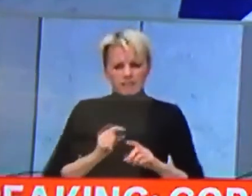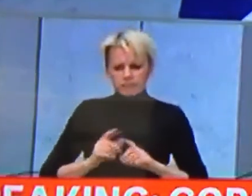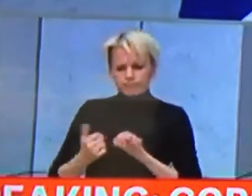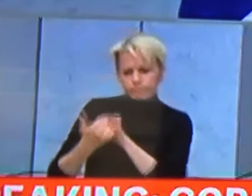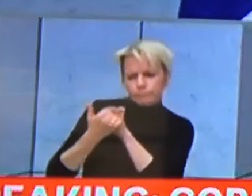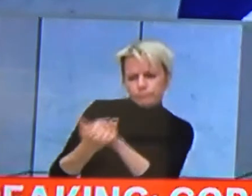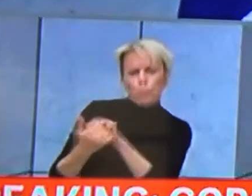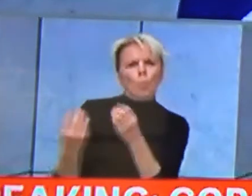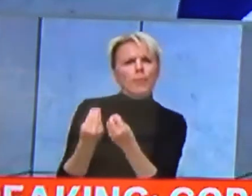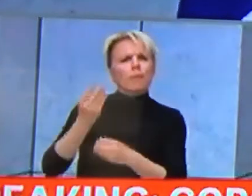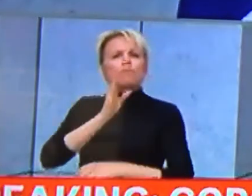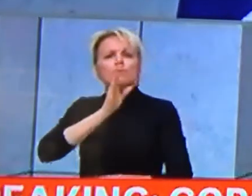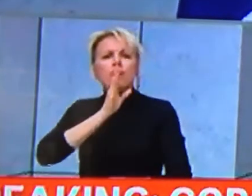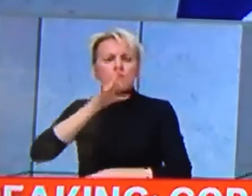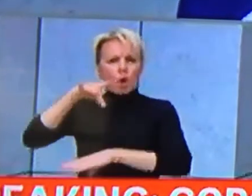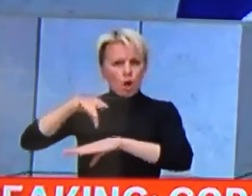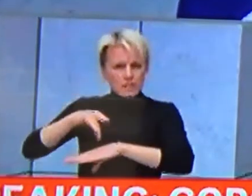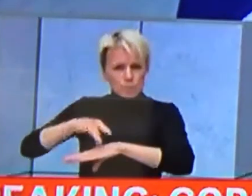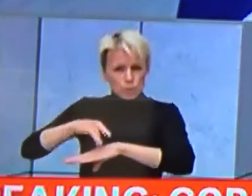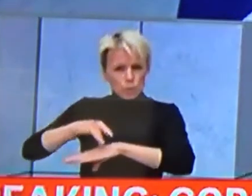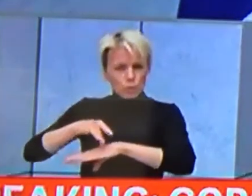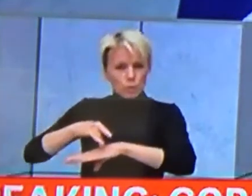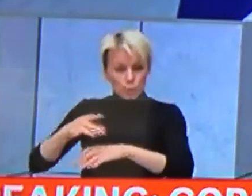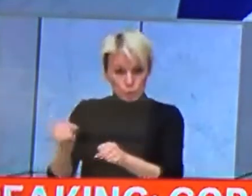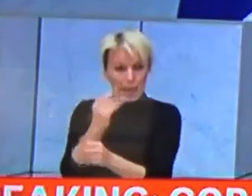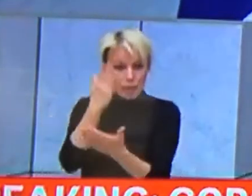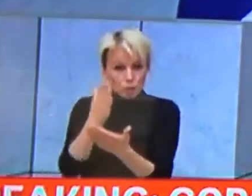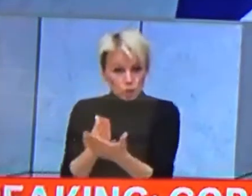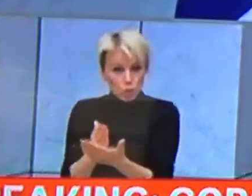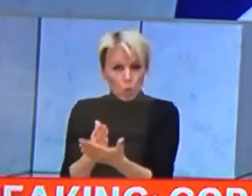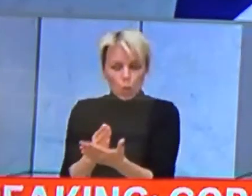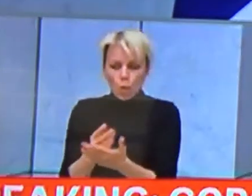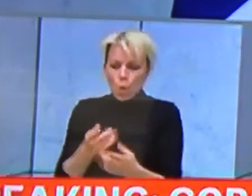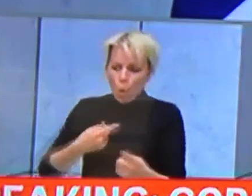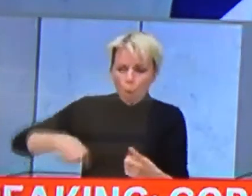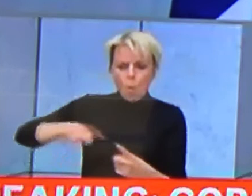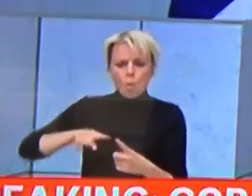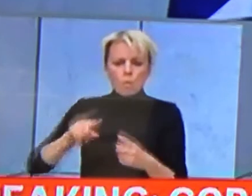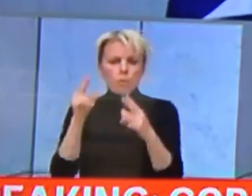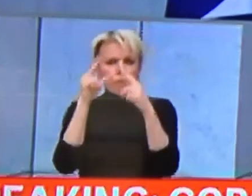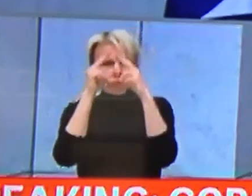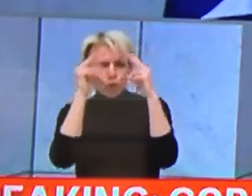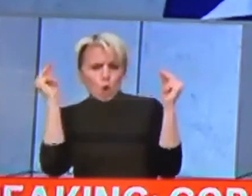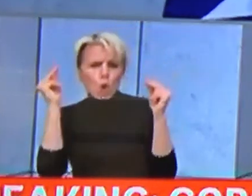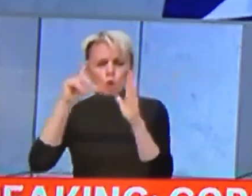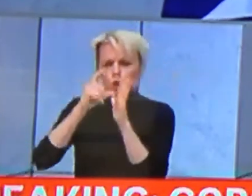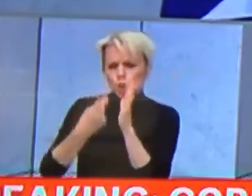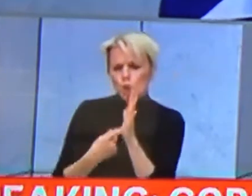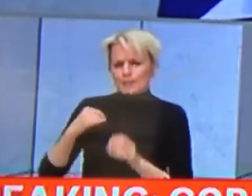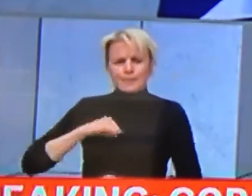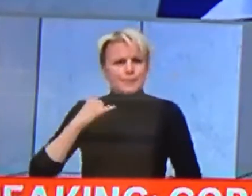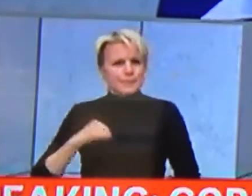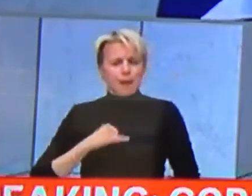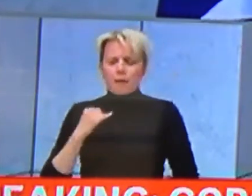to absolutely keep those incredibly valuable clinicians. 35% of our